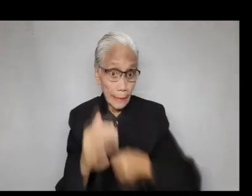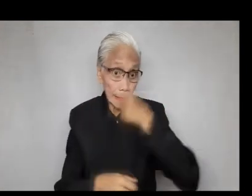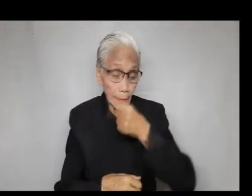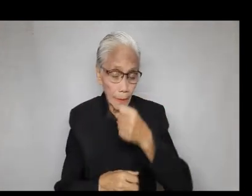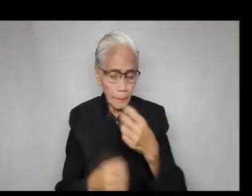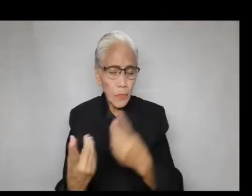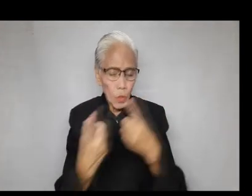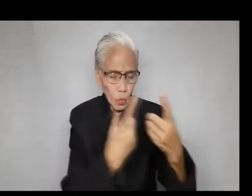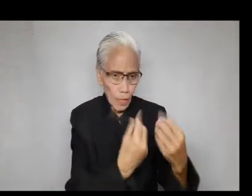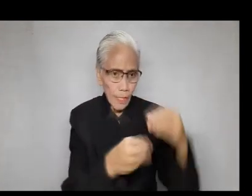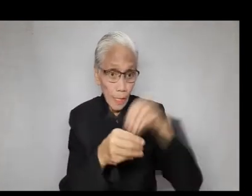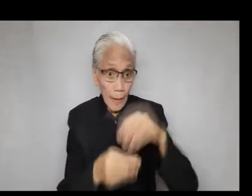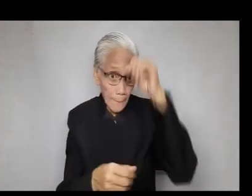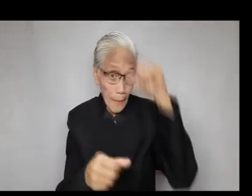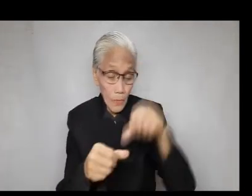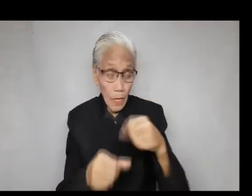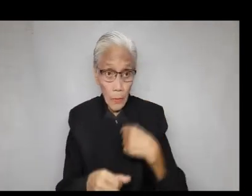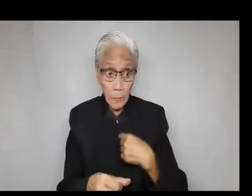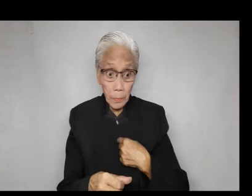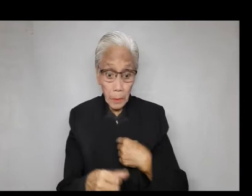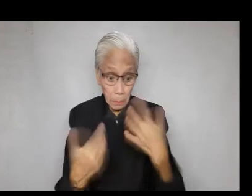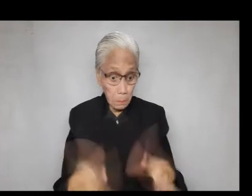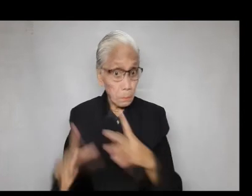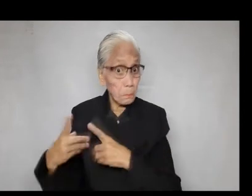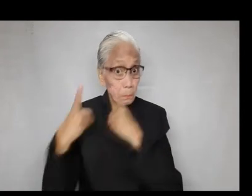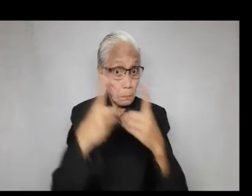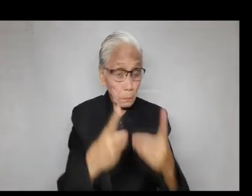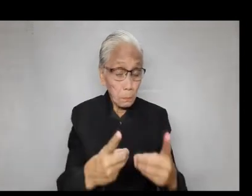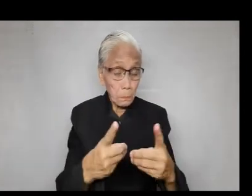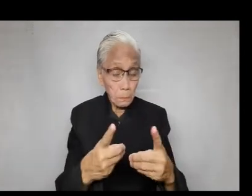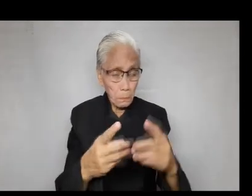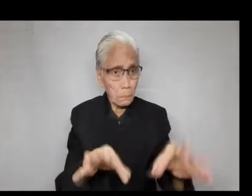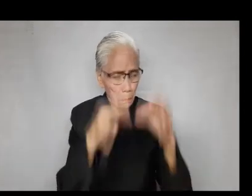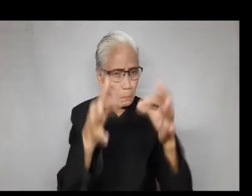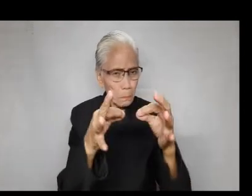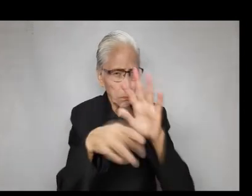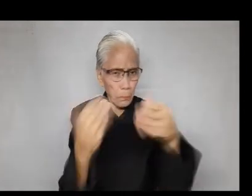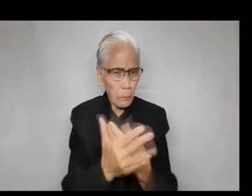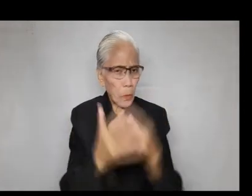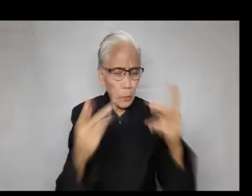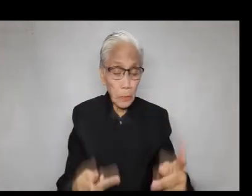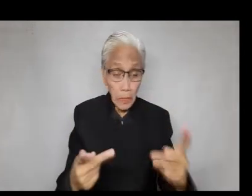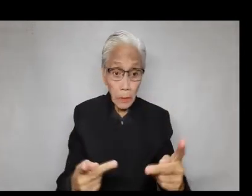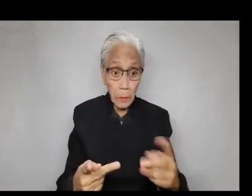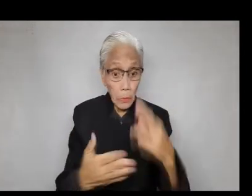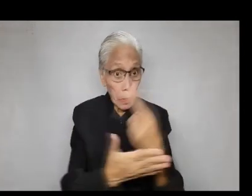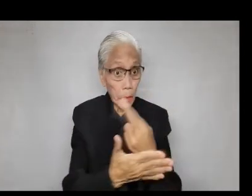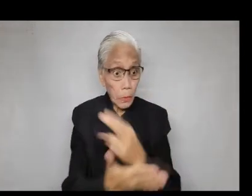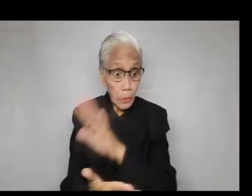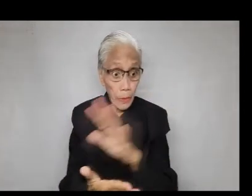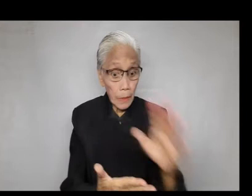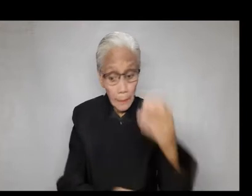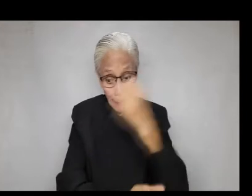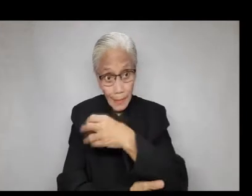in memory of me." During the Mass, all present are called to renew their baptismal promises.